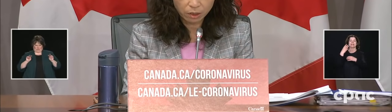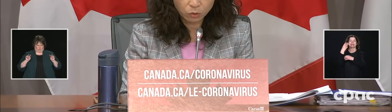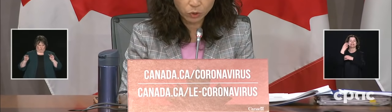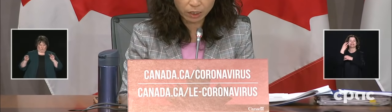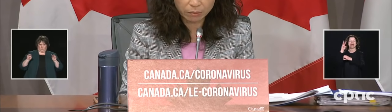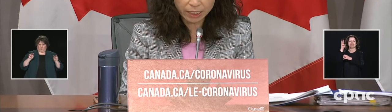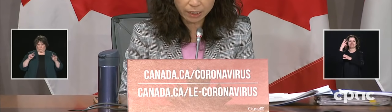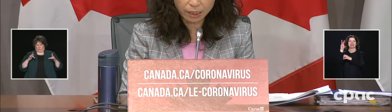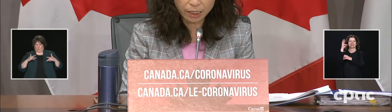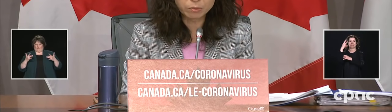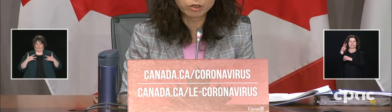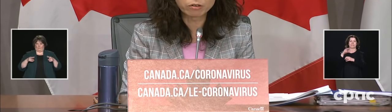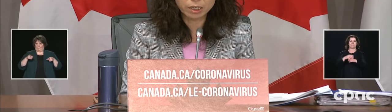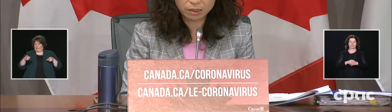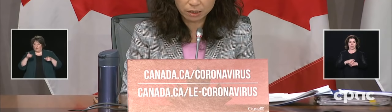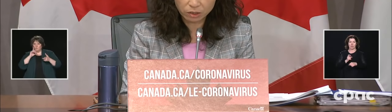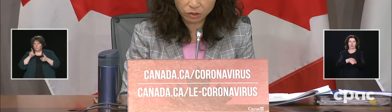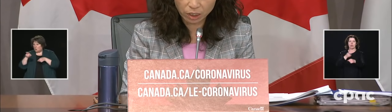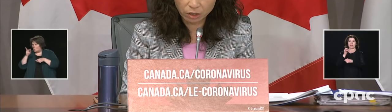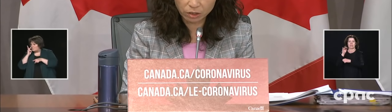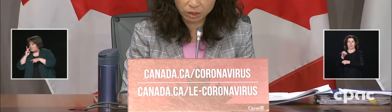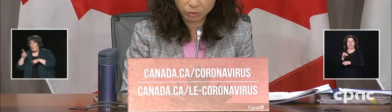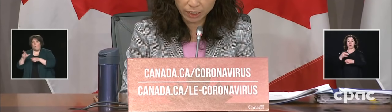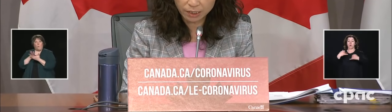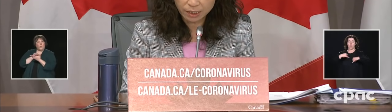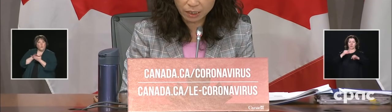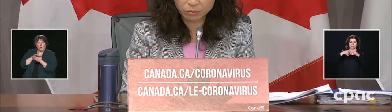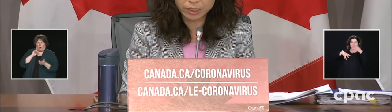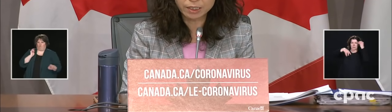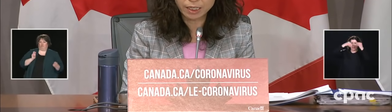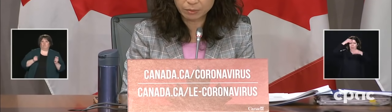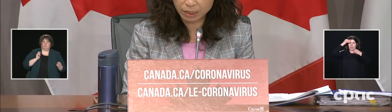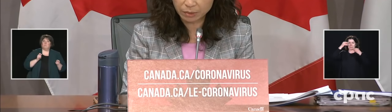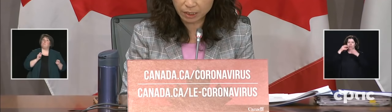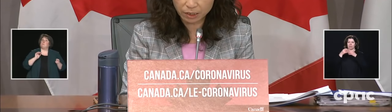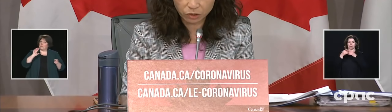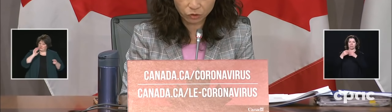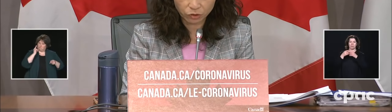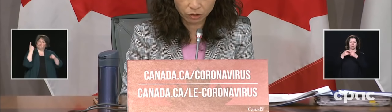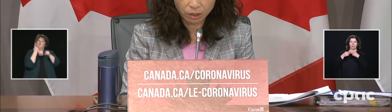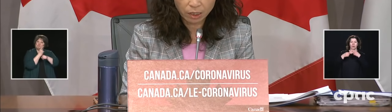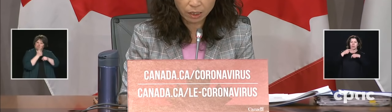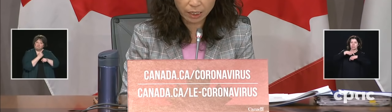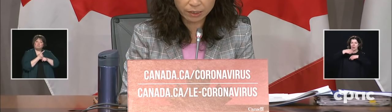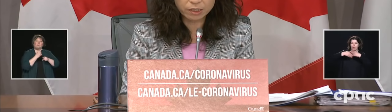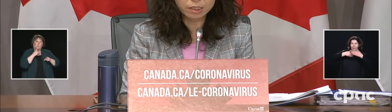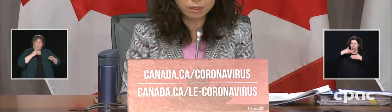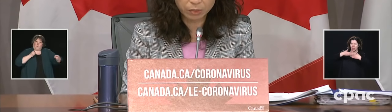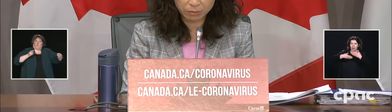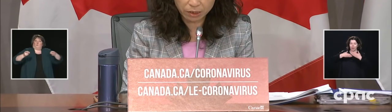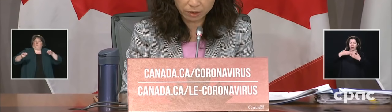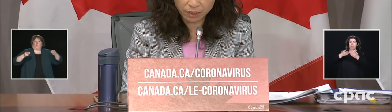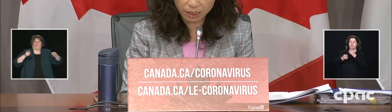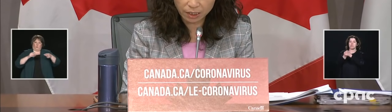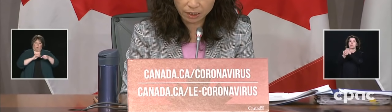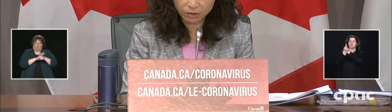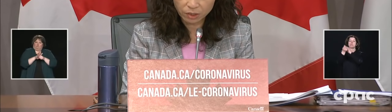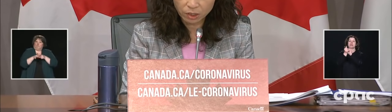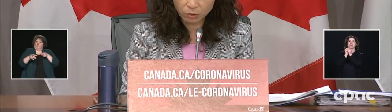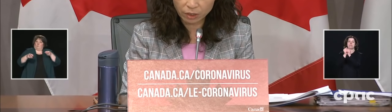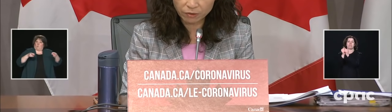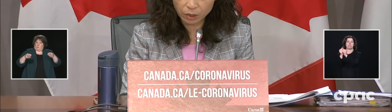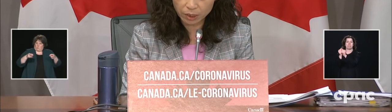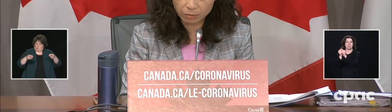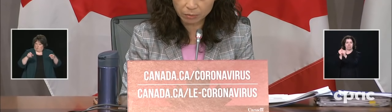go. We are making clear progress to slow the spread and bring the epidemic under control, thanks to the commitment of